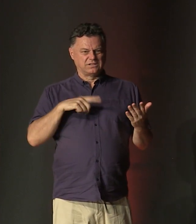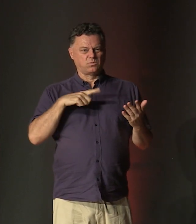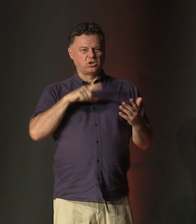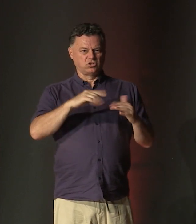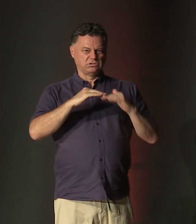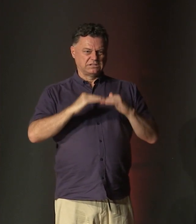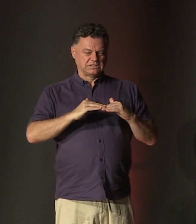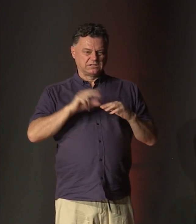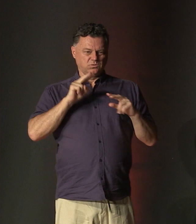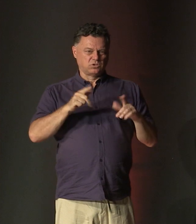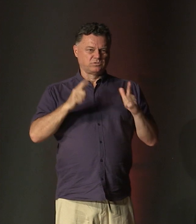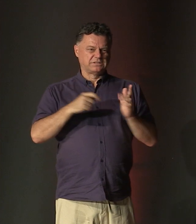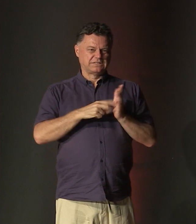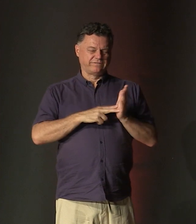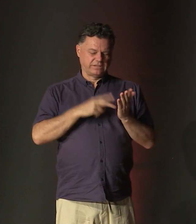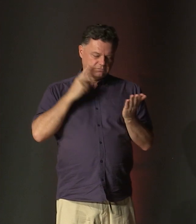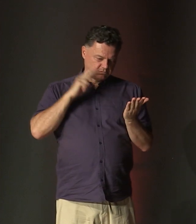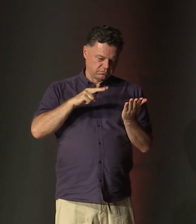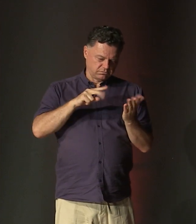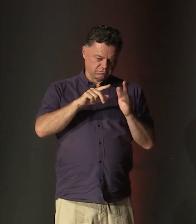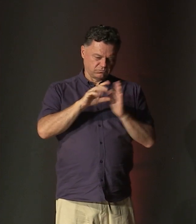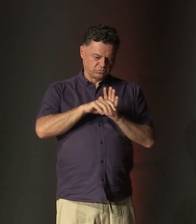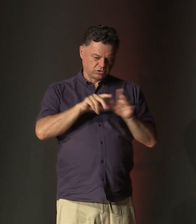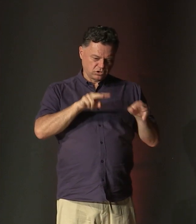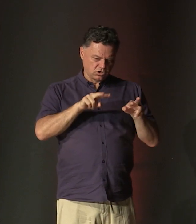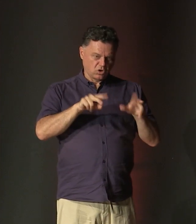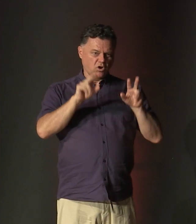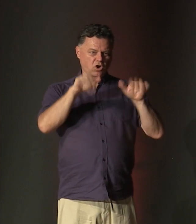were watching too much TV and not getting enough exercise?